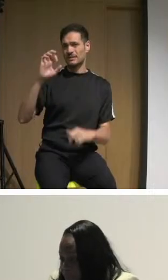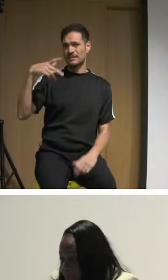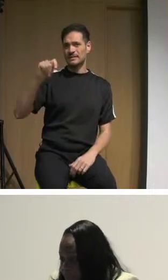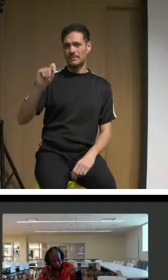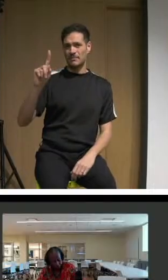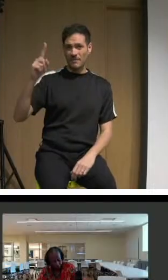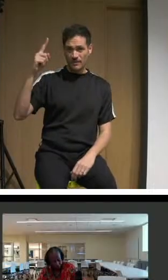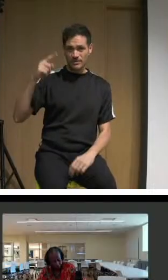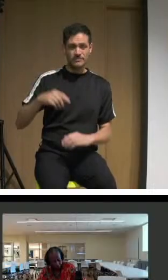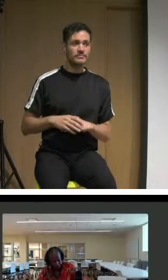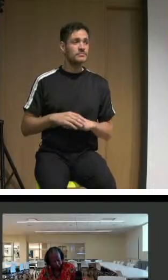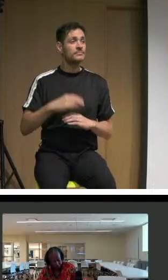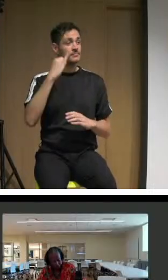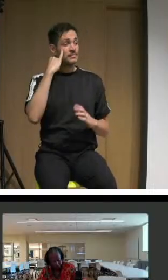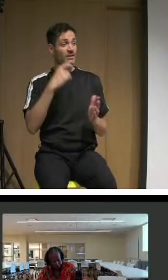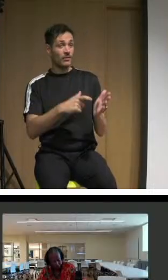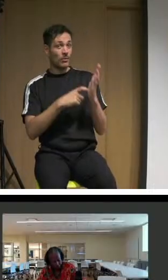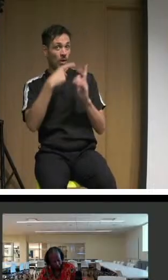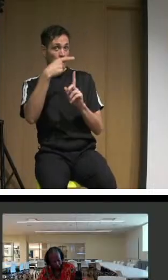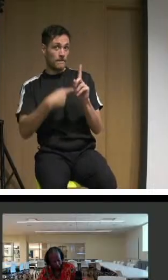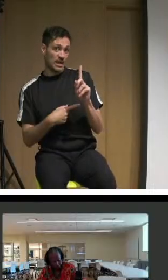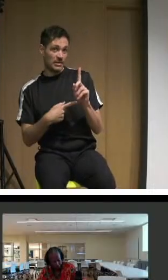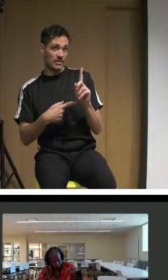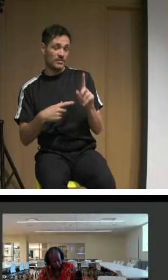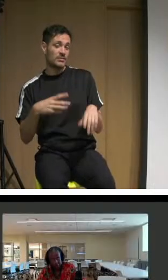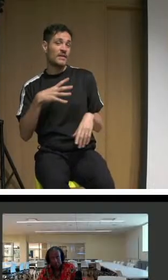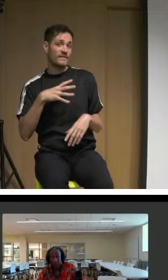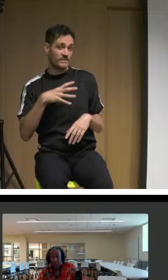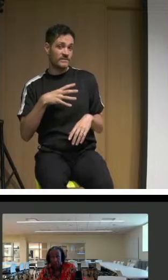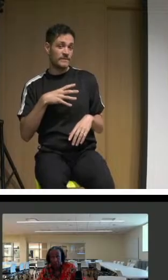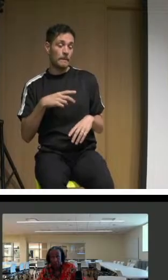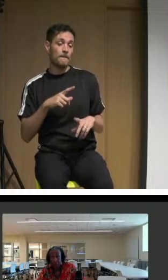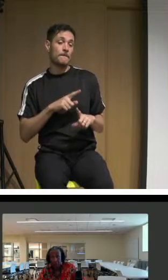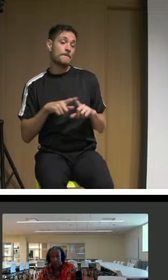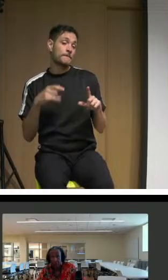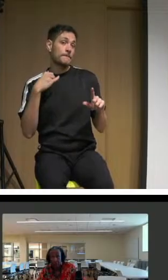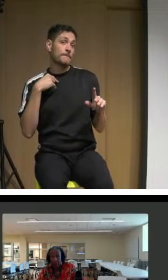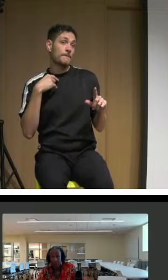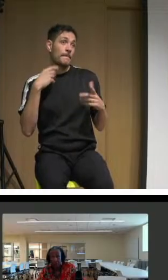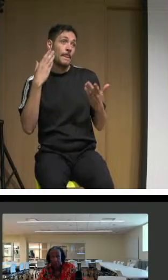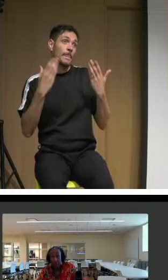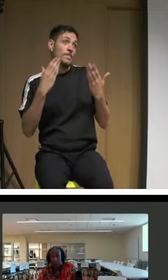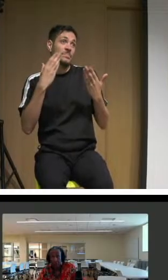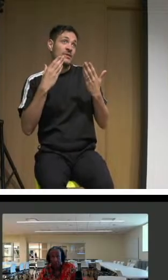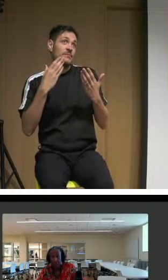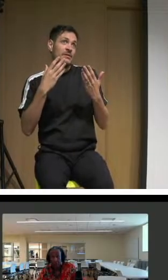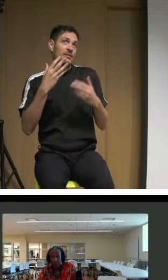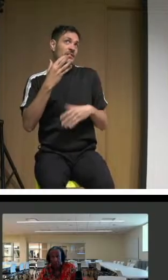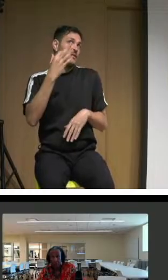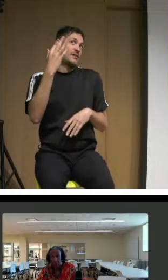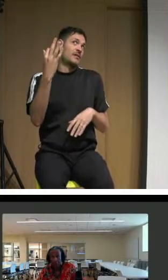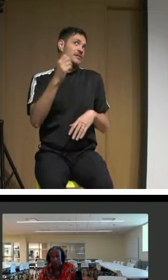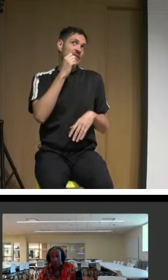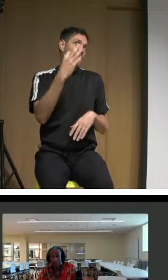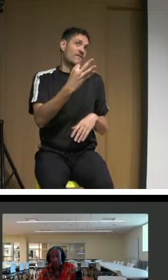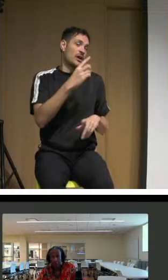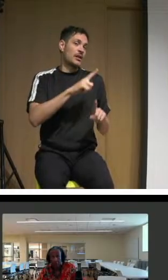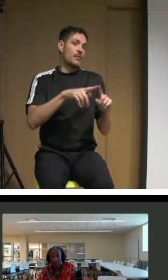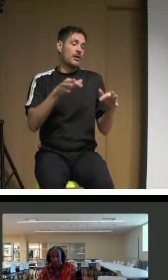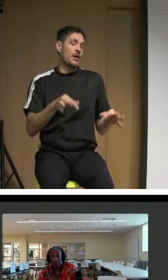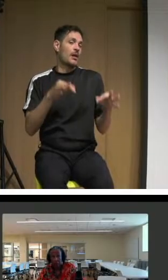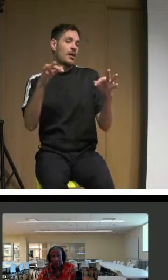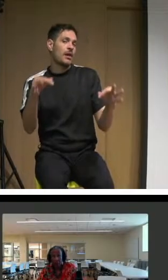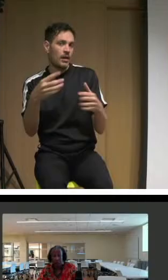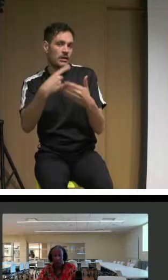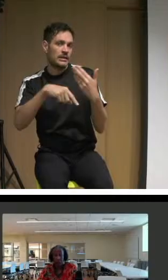If we need a month, good. I could have gone from Friday to the next Wednesday, if that could work as well, if we want a shorter time